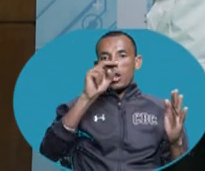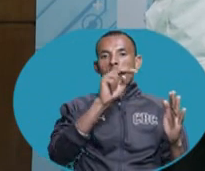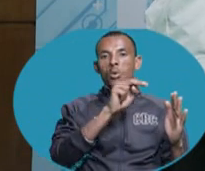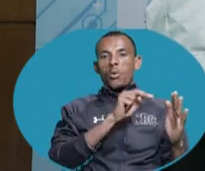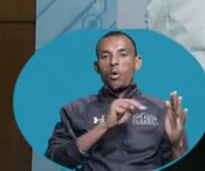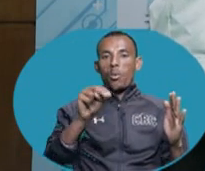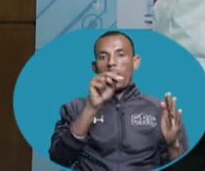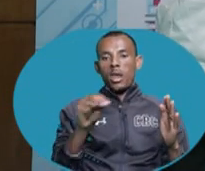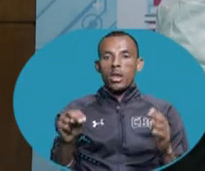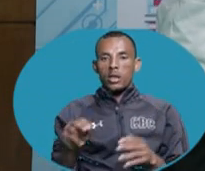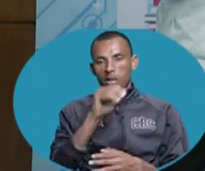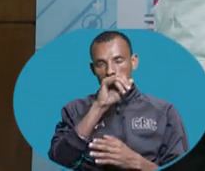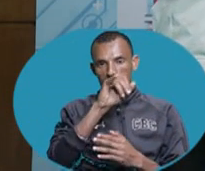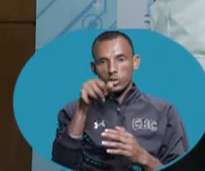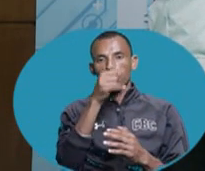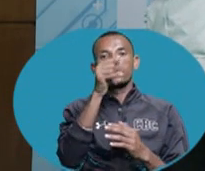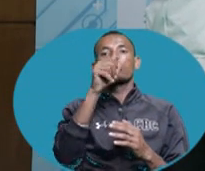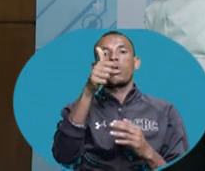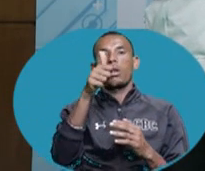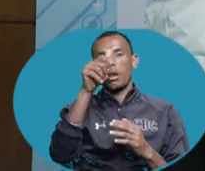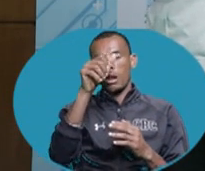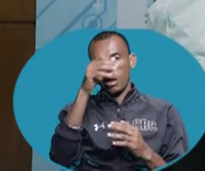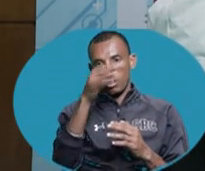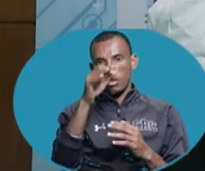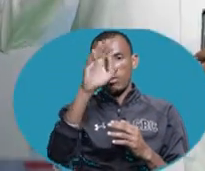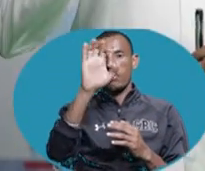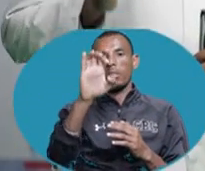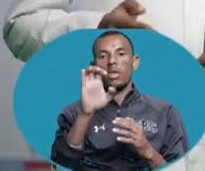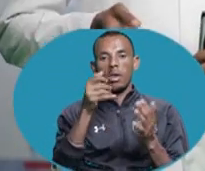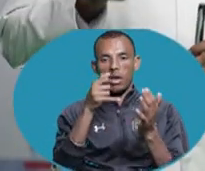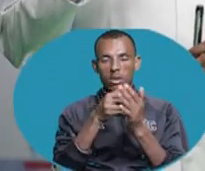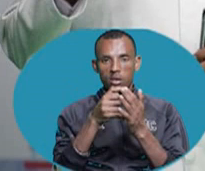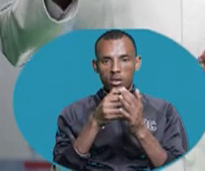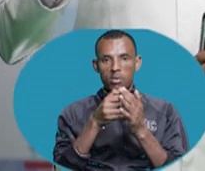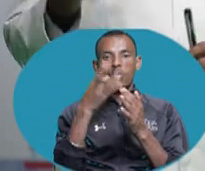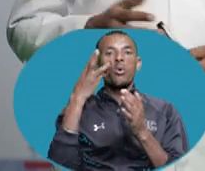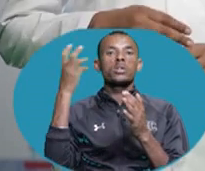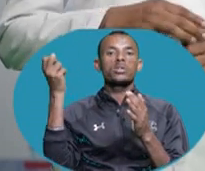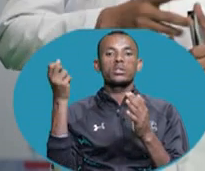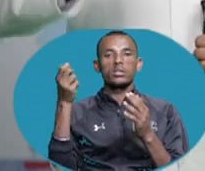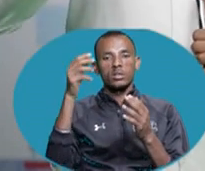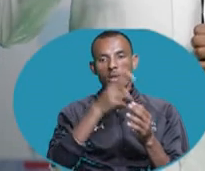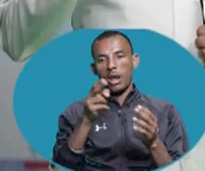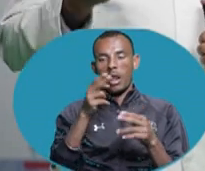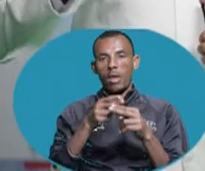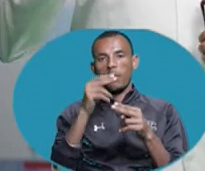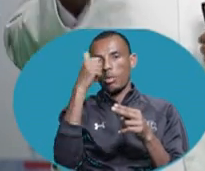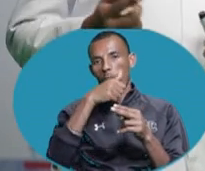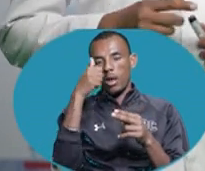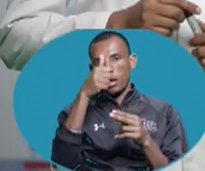June 10, 1914, it was a historical day for our country, Ethiopia.